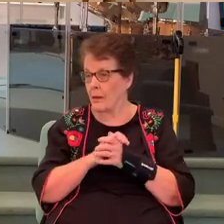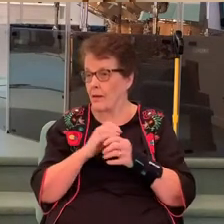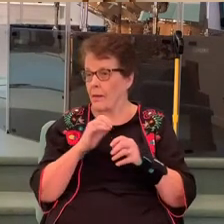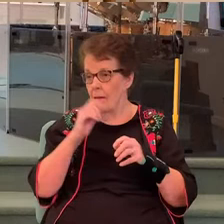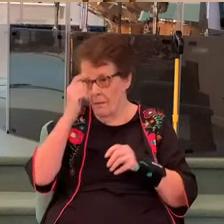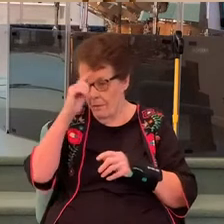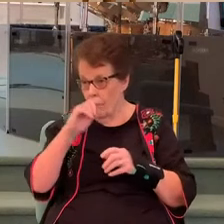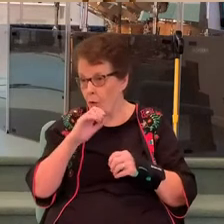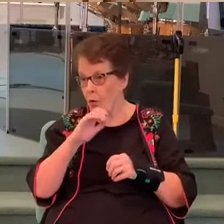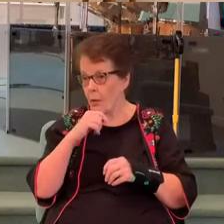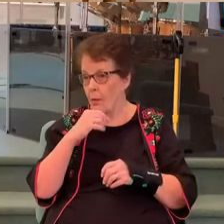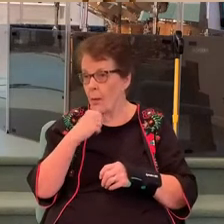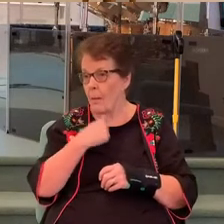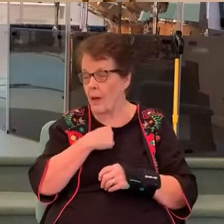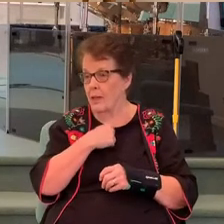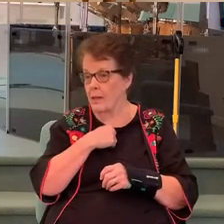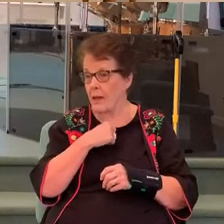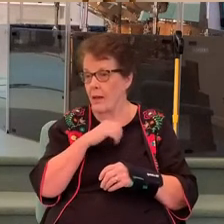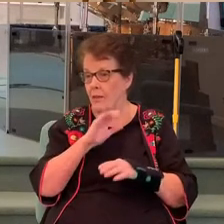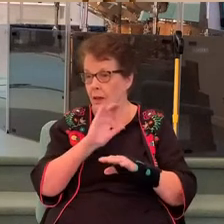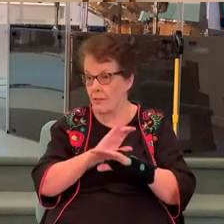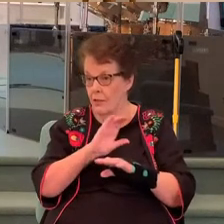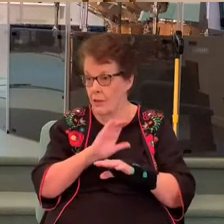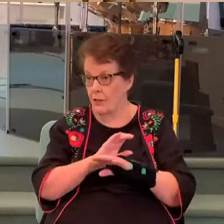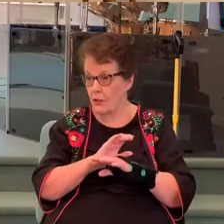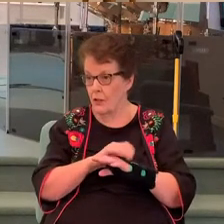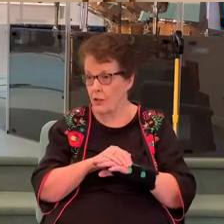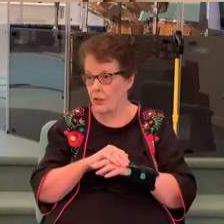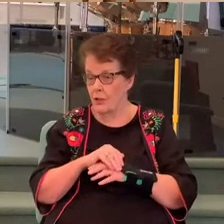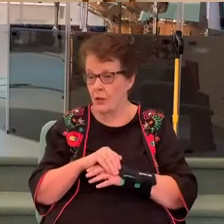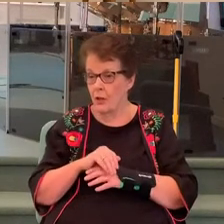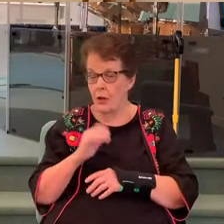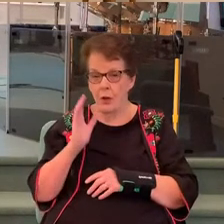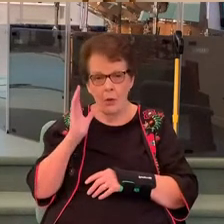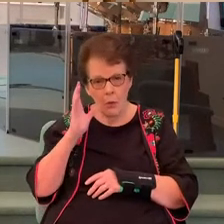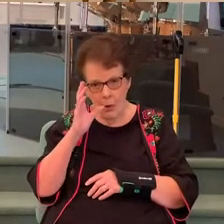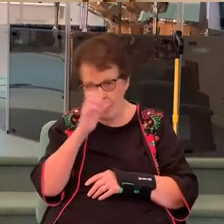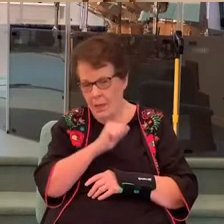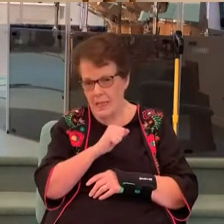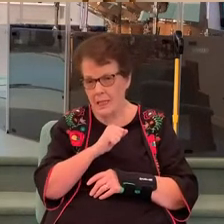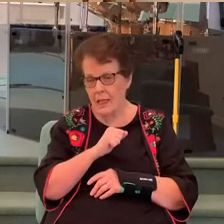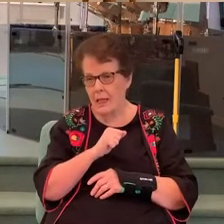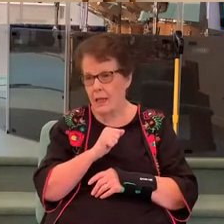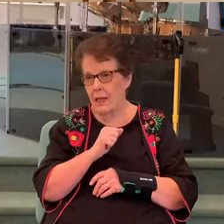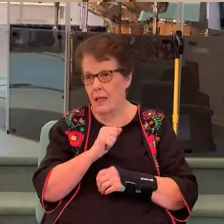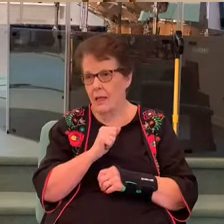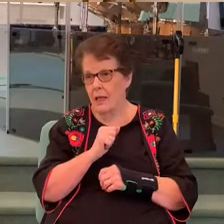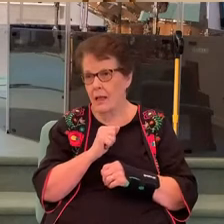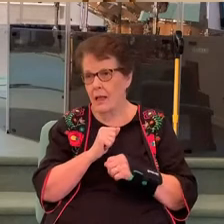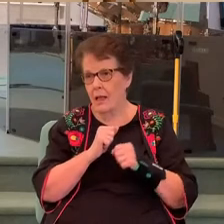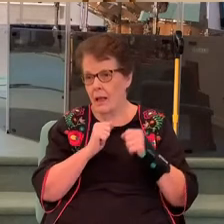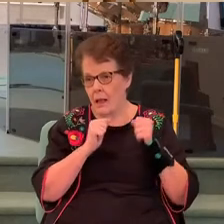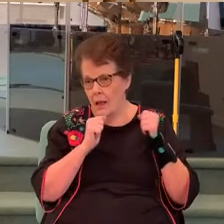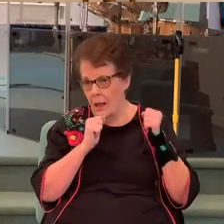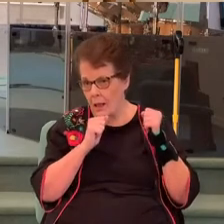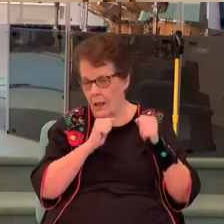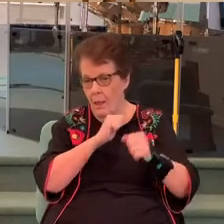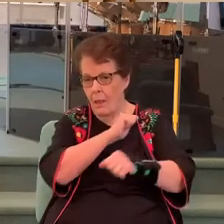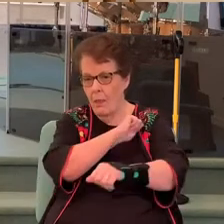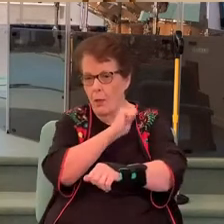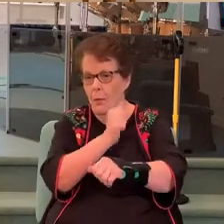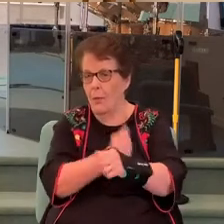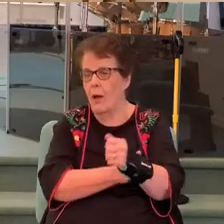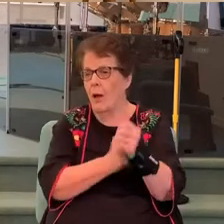that we are missing the power of prayer. It's become very pedestrian. It's become very mundane. It's